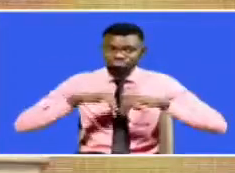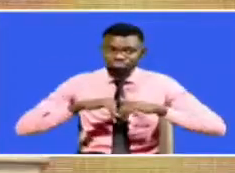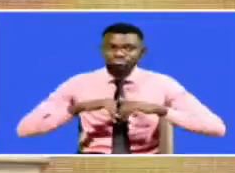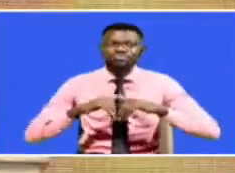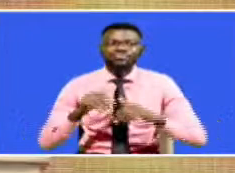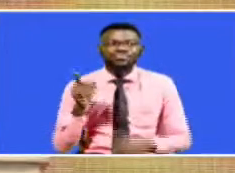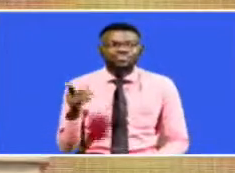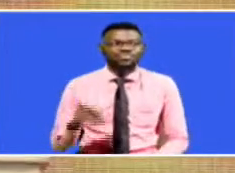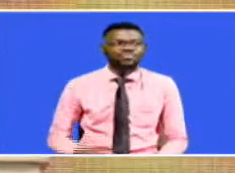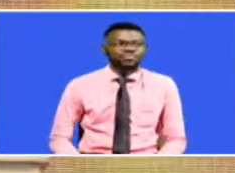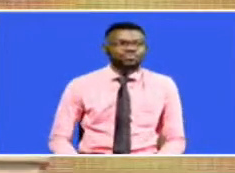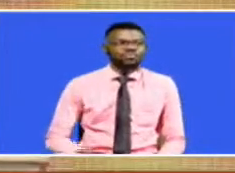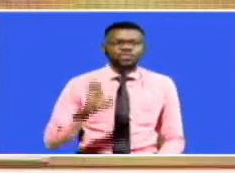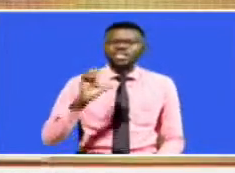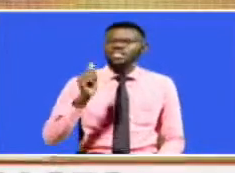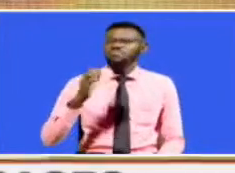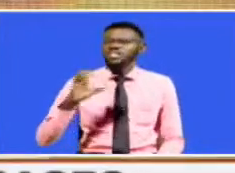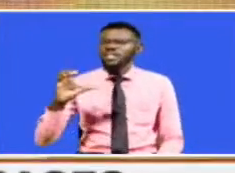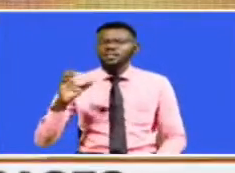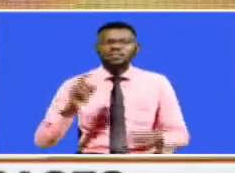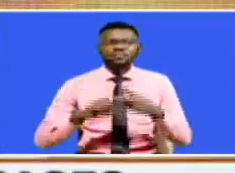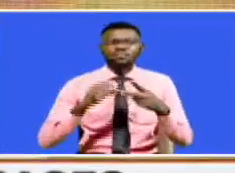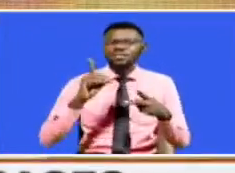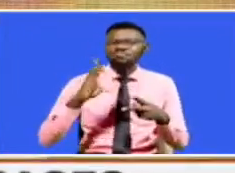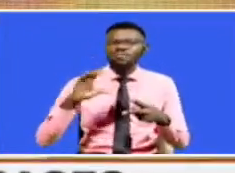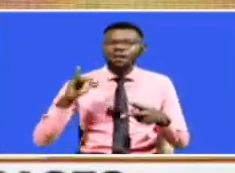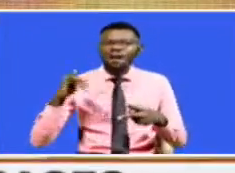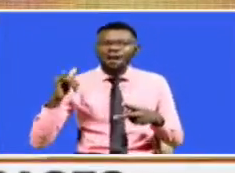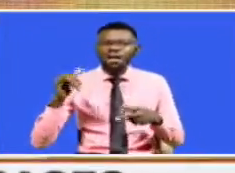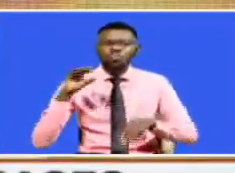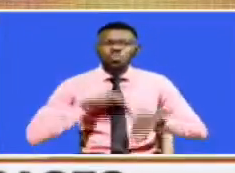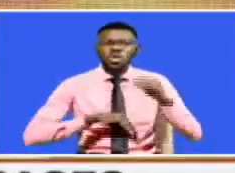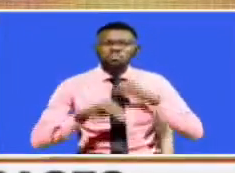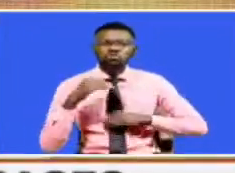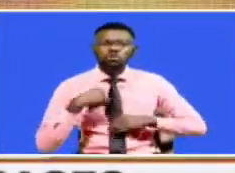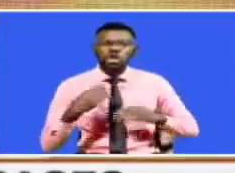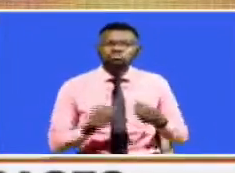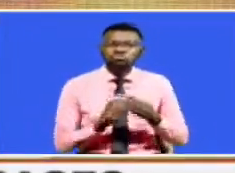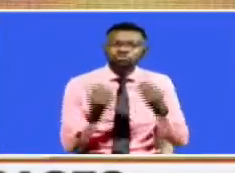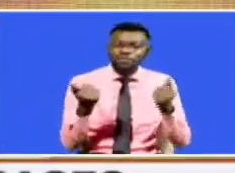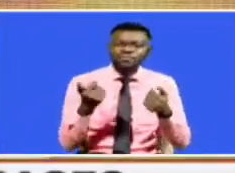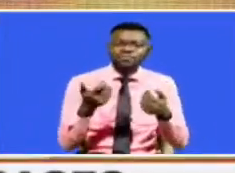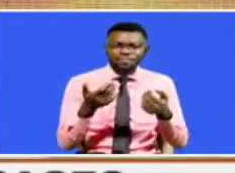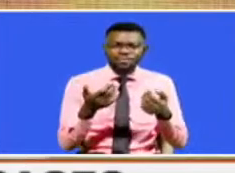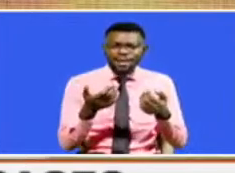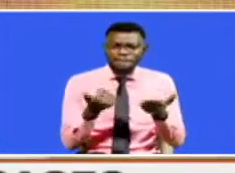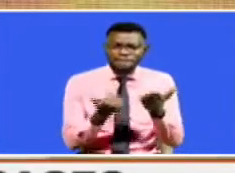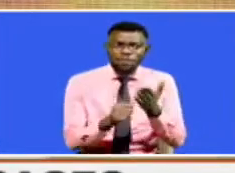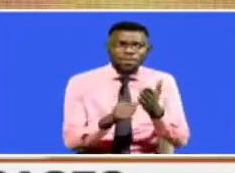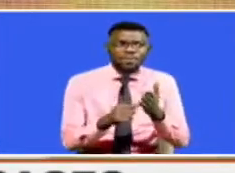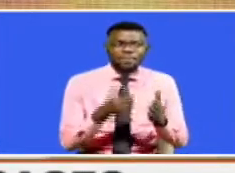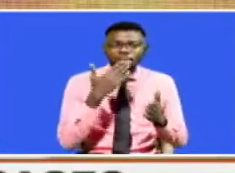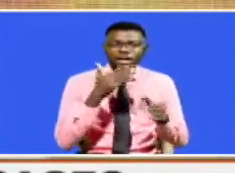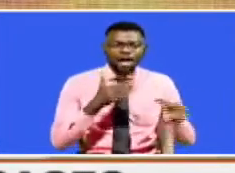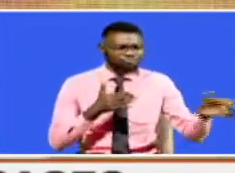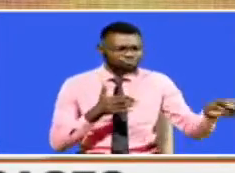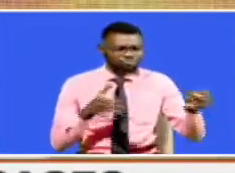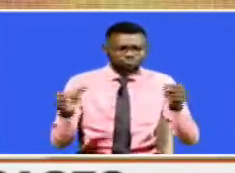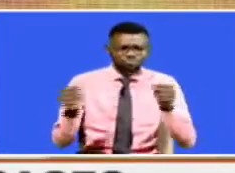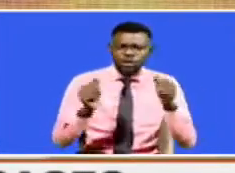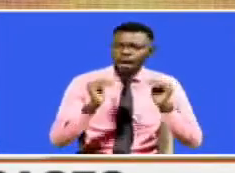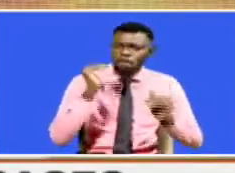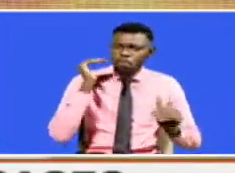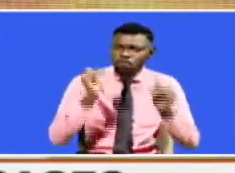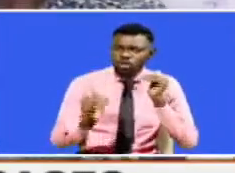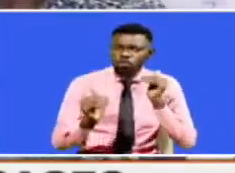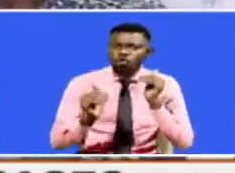ESCC, DCI, please, for you to deal with corruption and economic crimes, hire professionals in every field